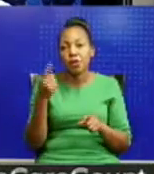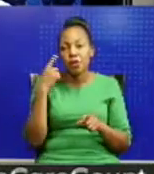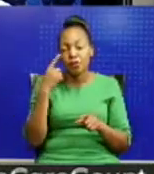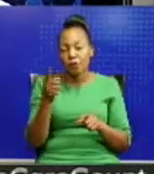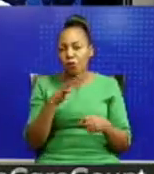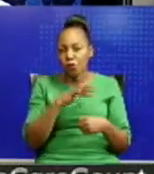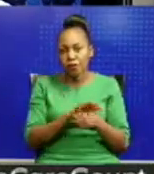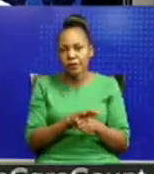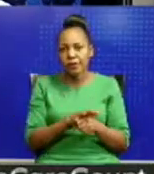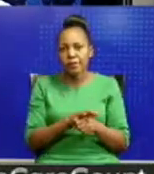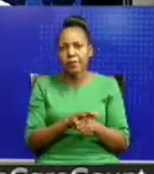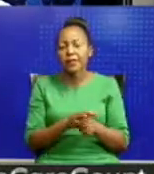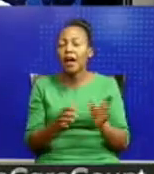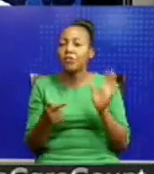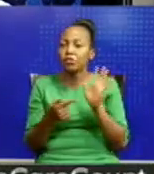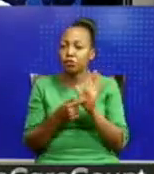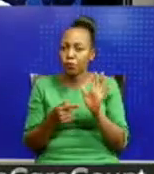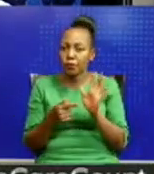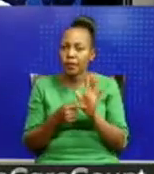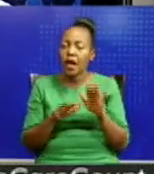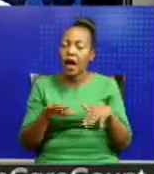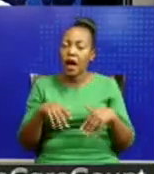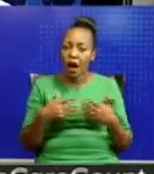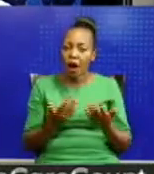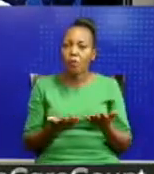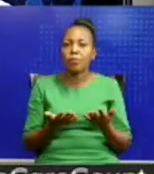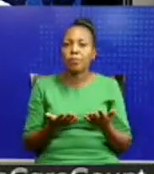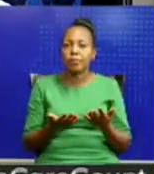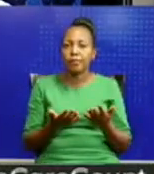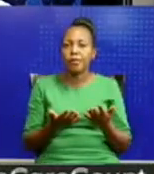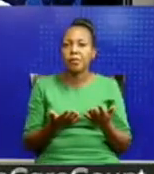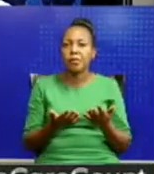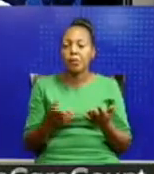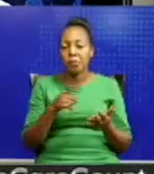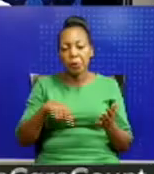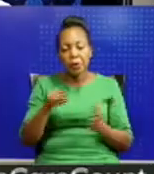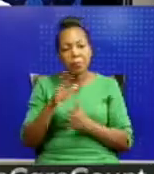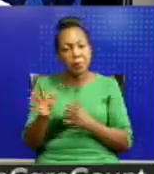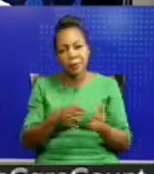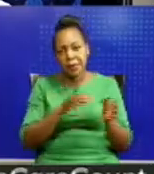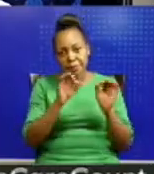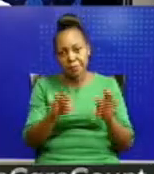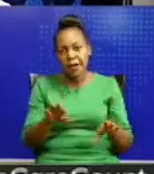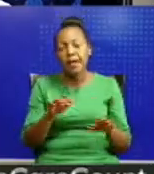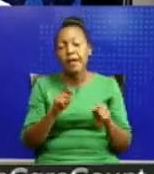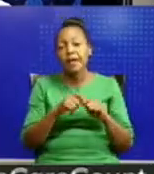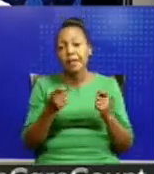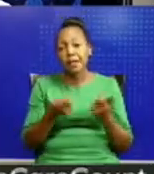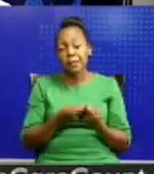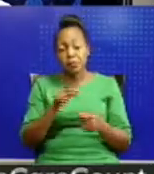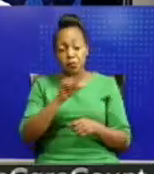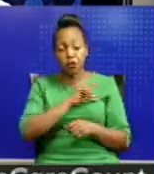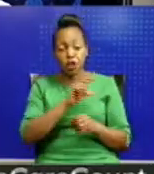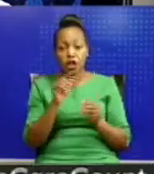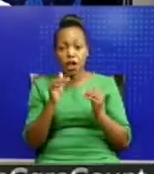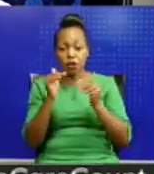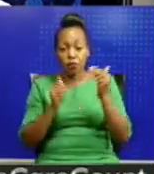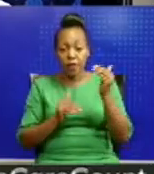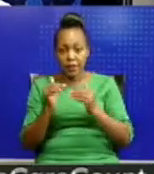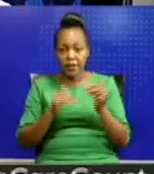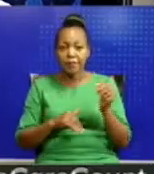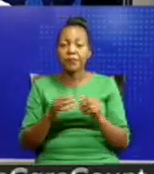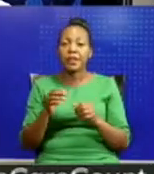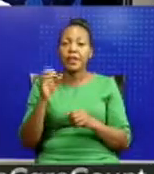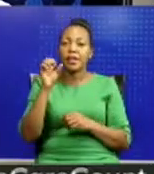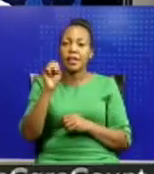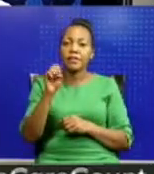really COVID-19 has shown how unprepared we are in terms of gender equality. If you look at SDG